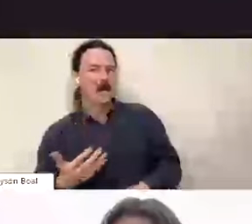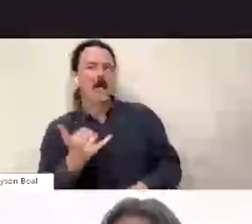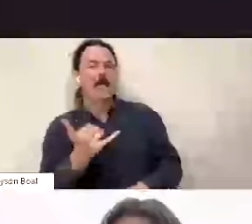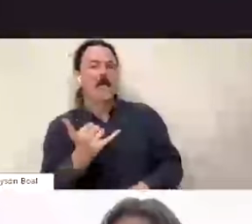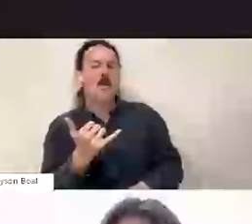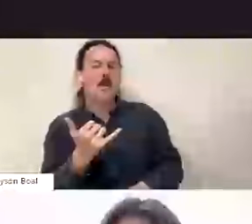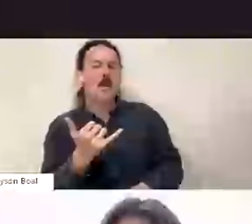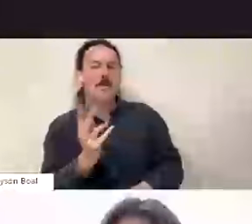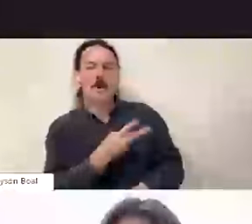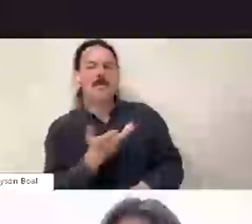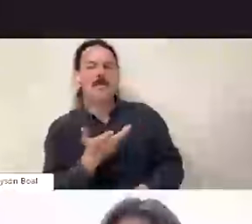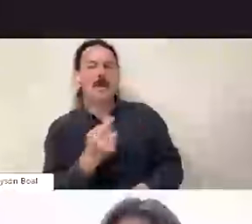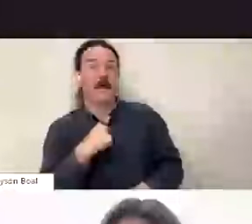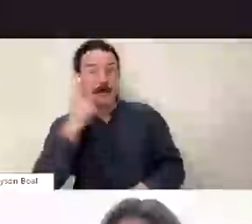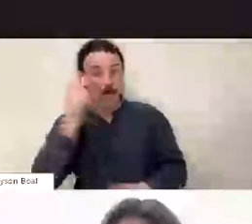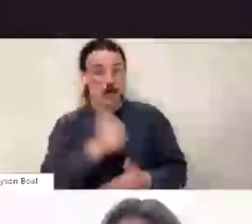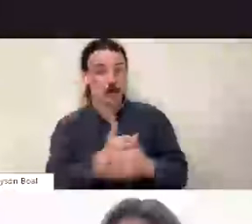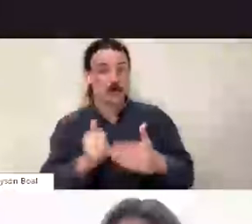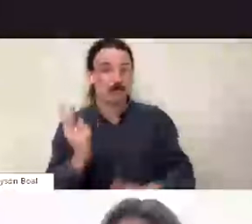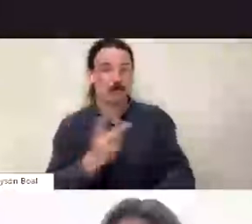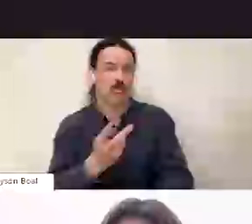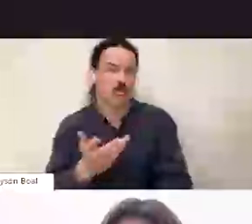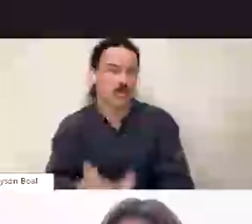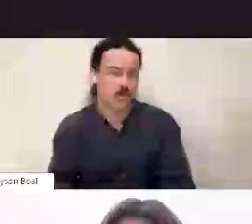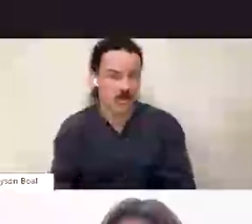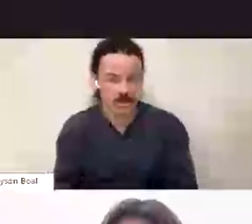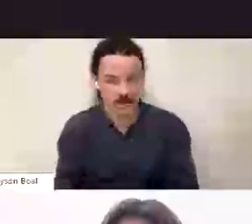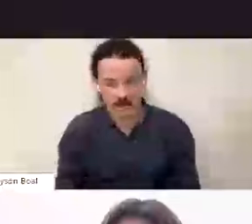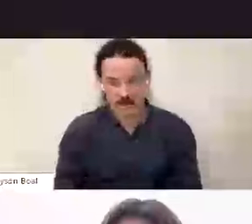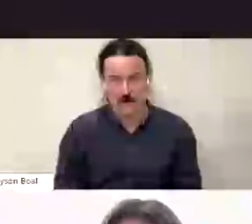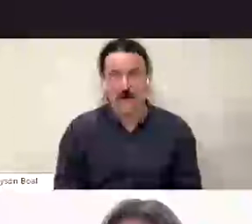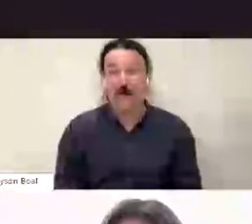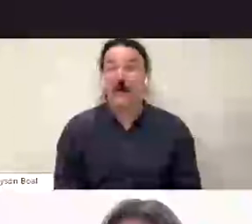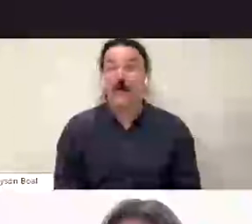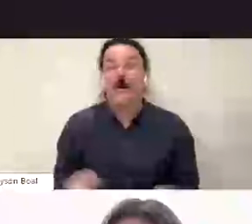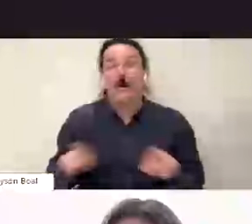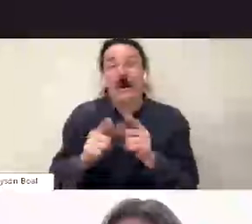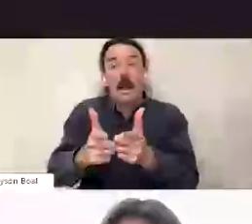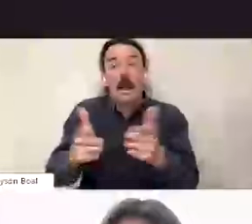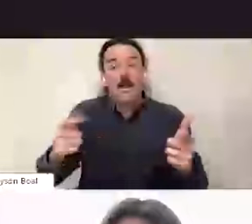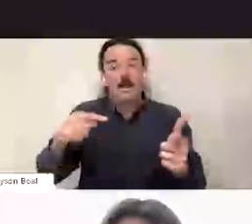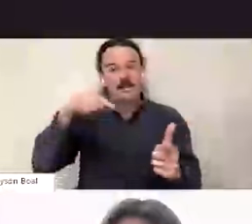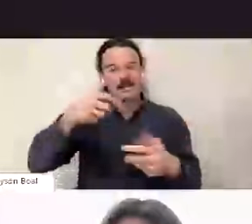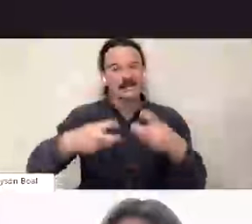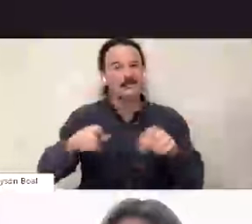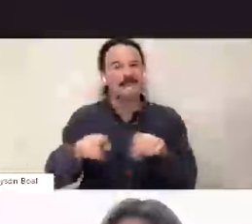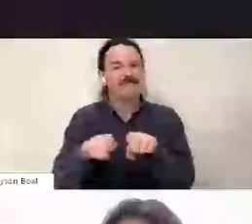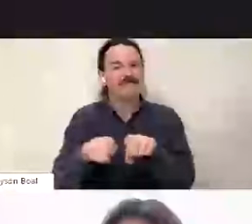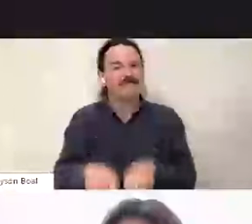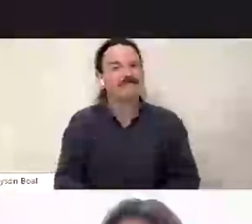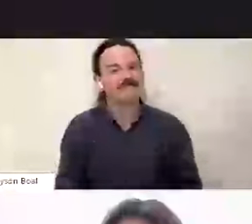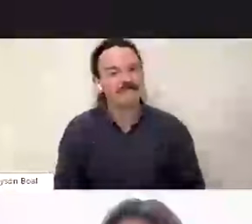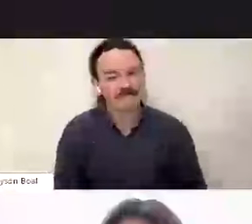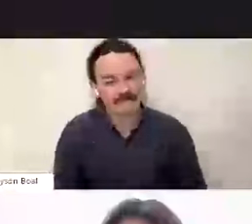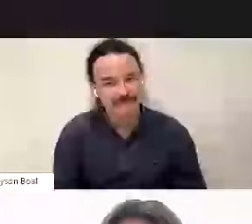And I think one of the other challenges, so the language is problematic. The other way to